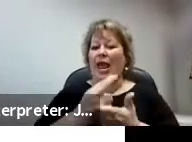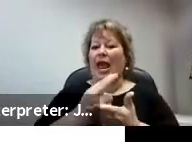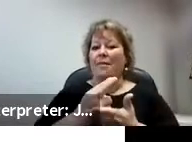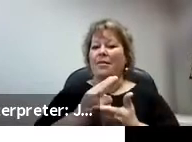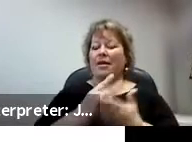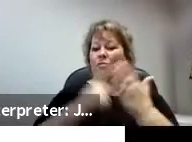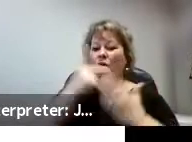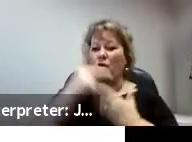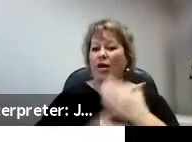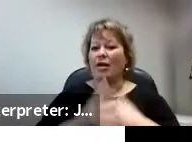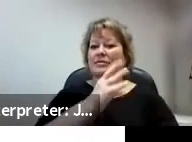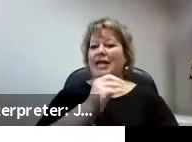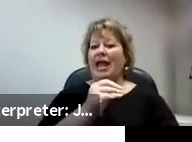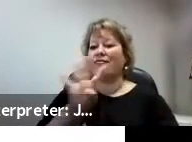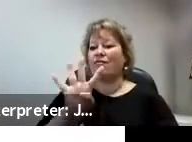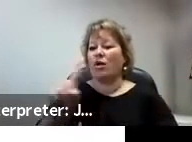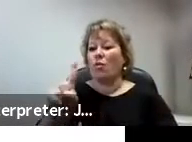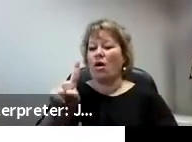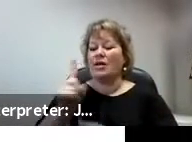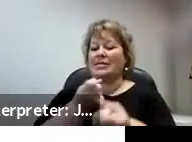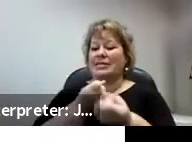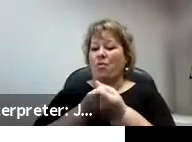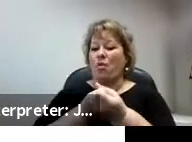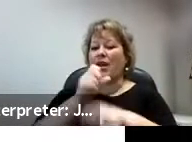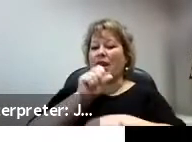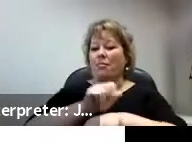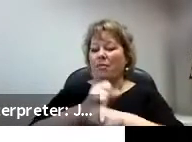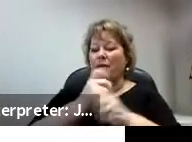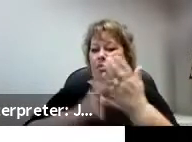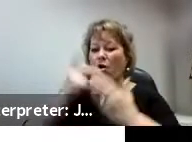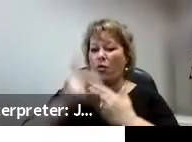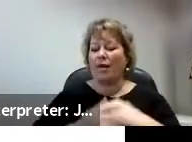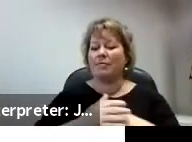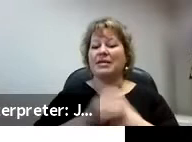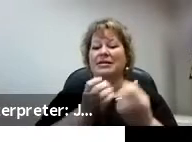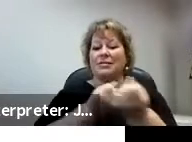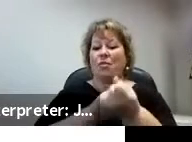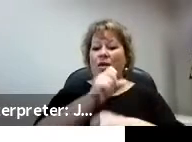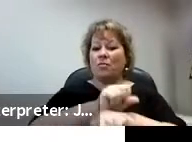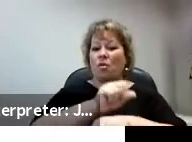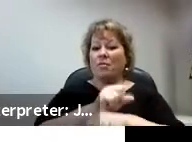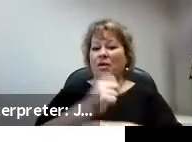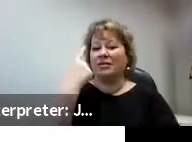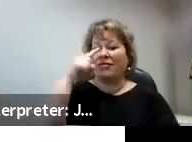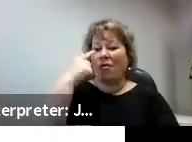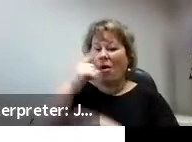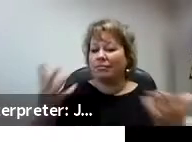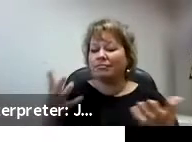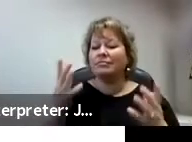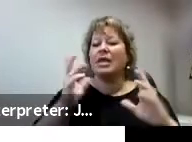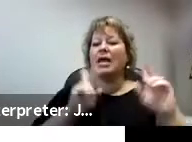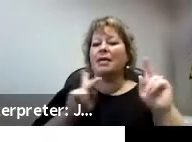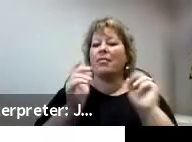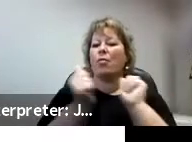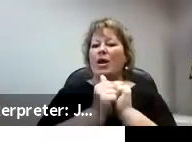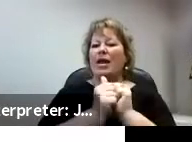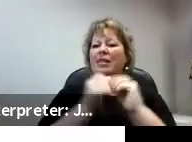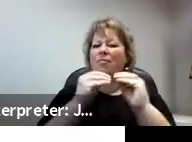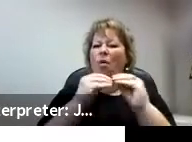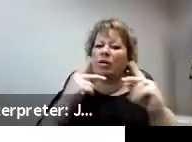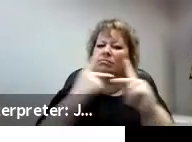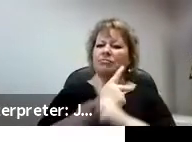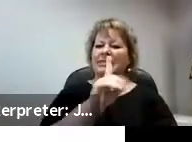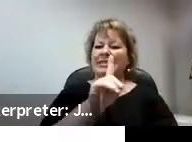41 supported employment programs. Supported employment services are for consumers with more significant disabilities requiring